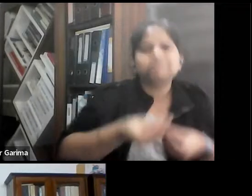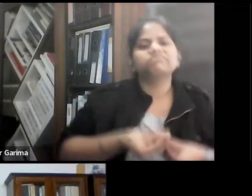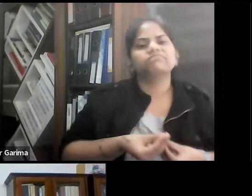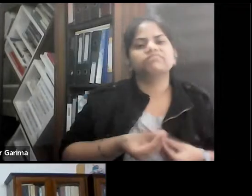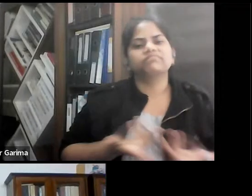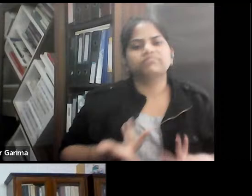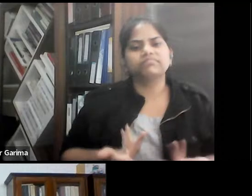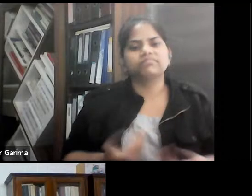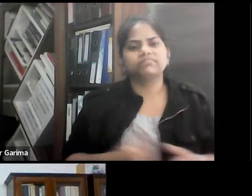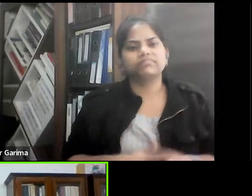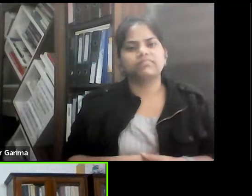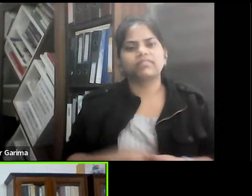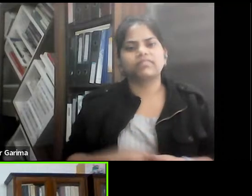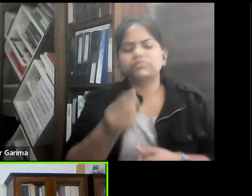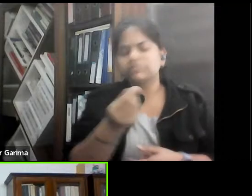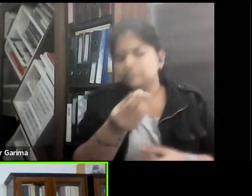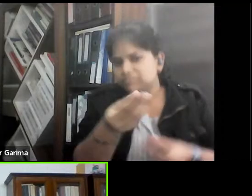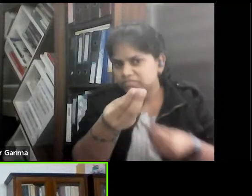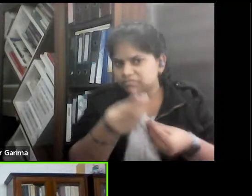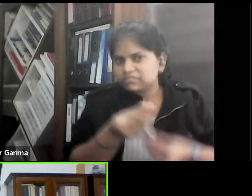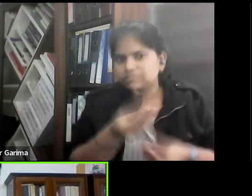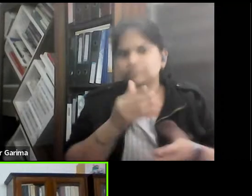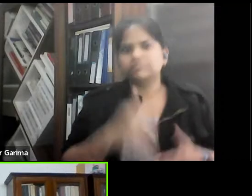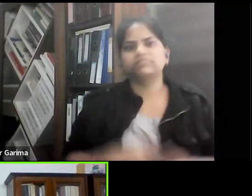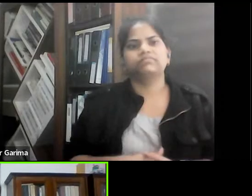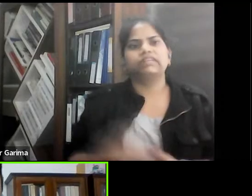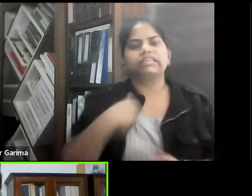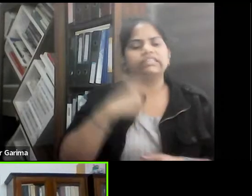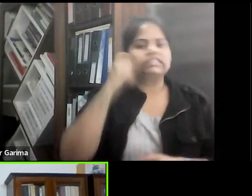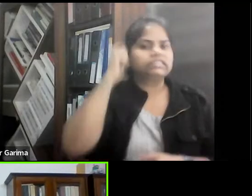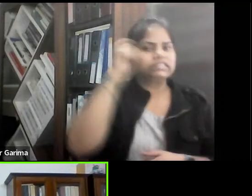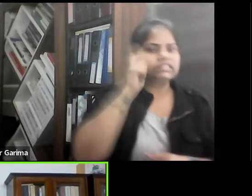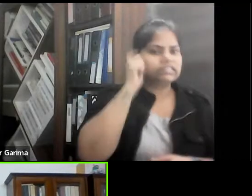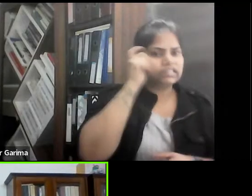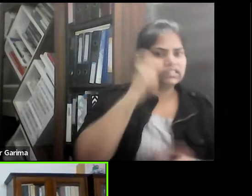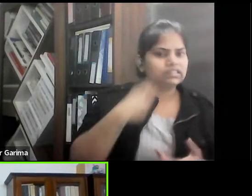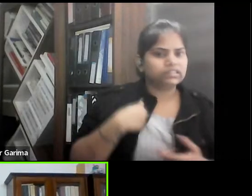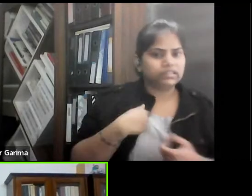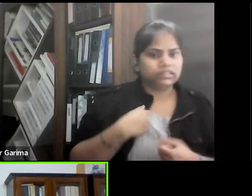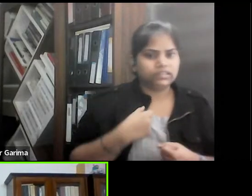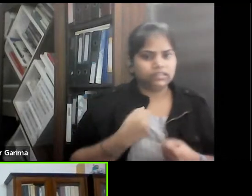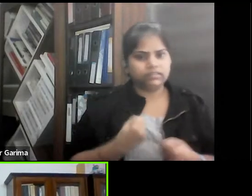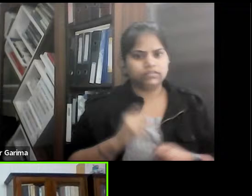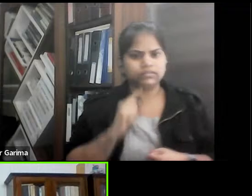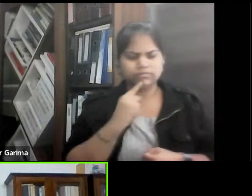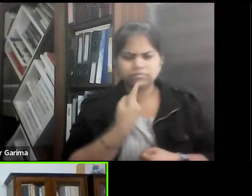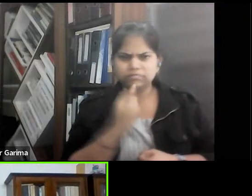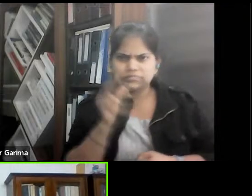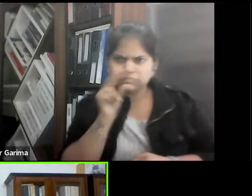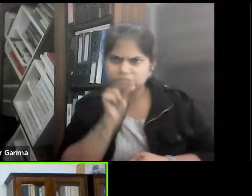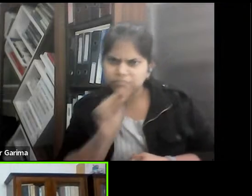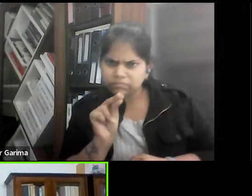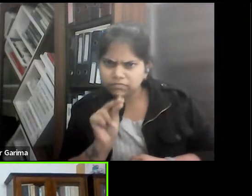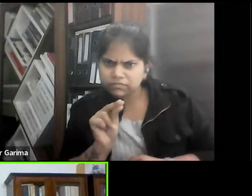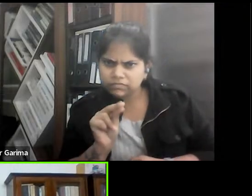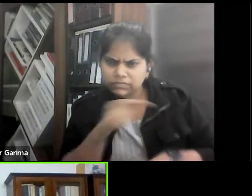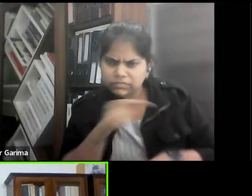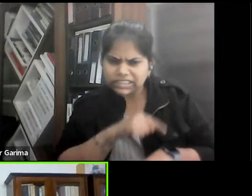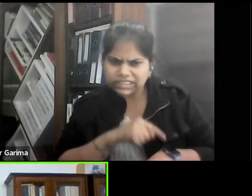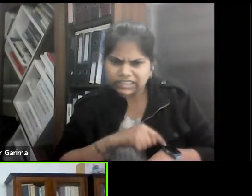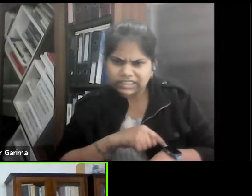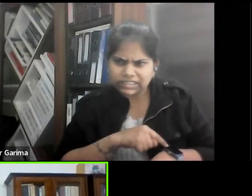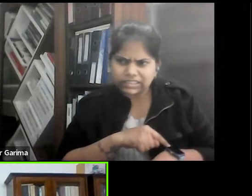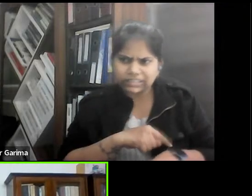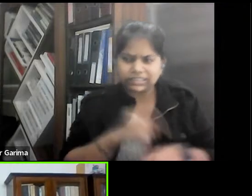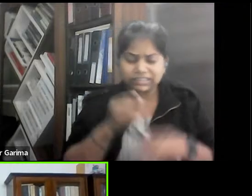Yeah. So, so I think while we can critique the very timely way in which